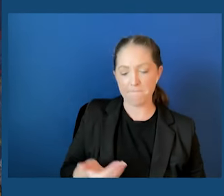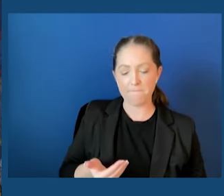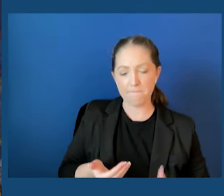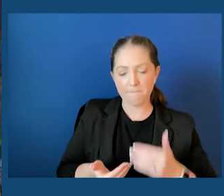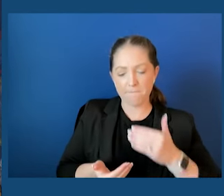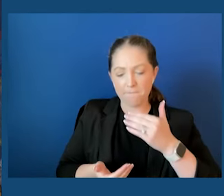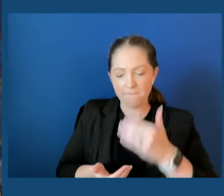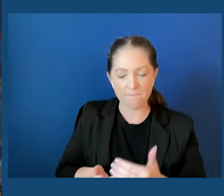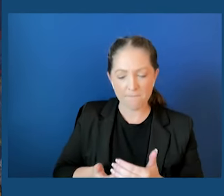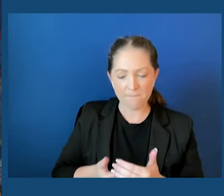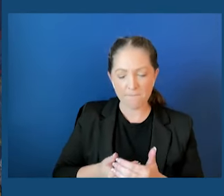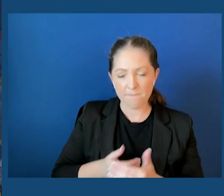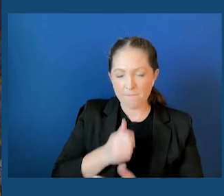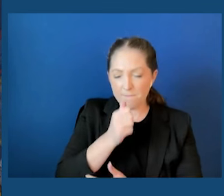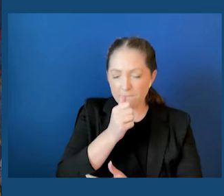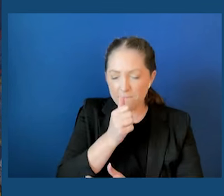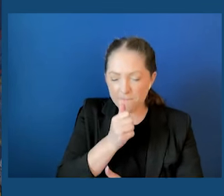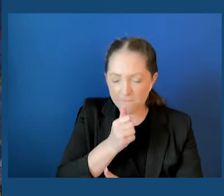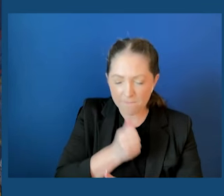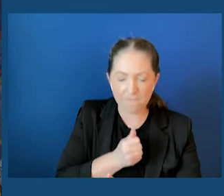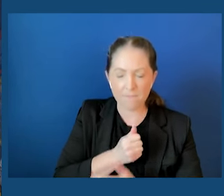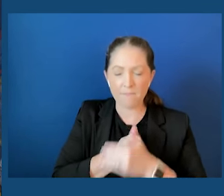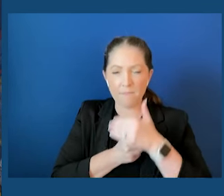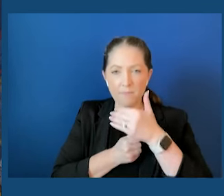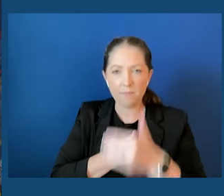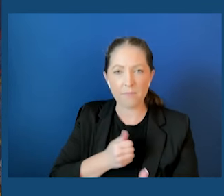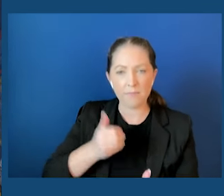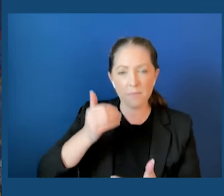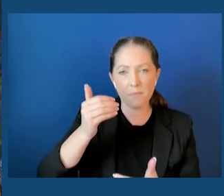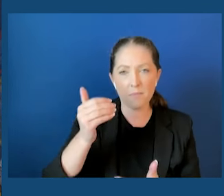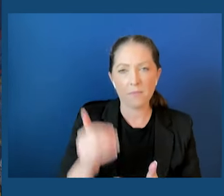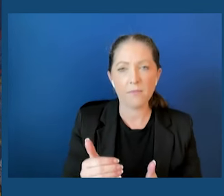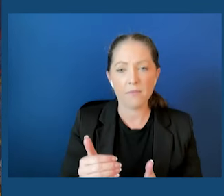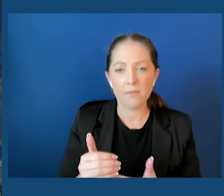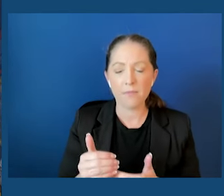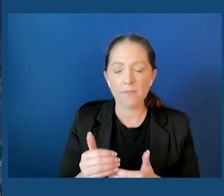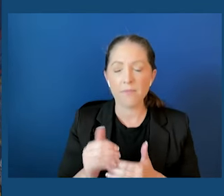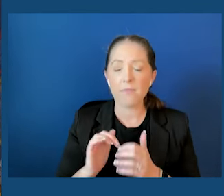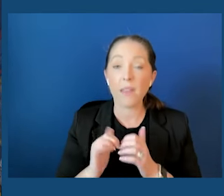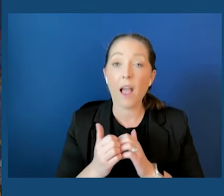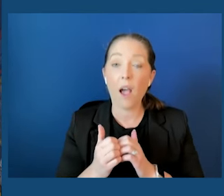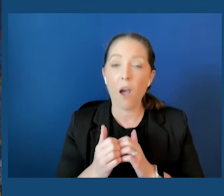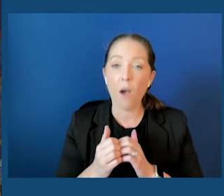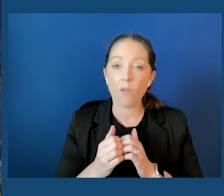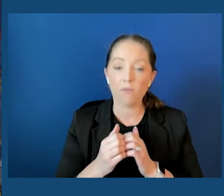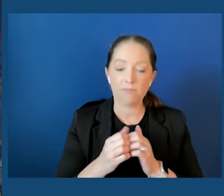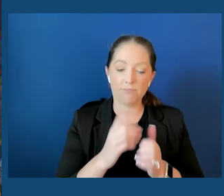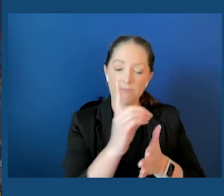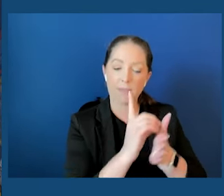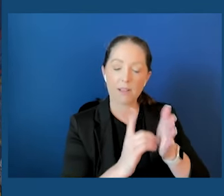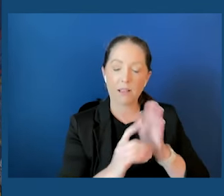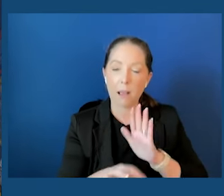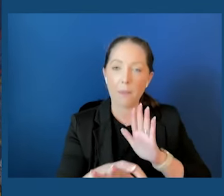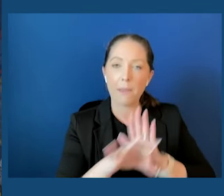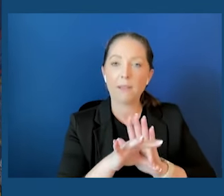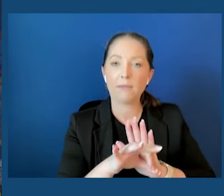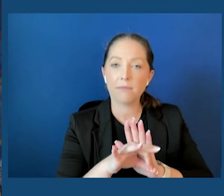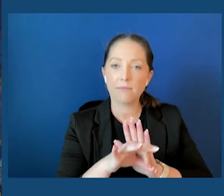journey has been taken in the choosing of a design and its team to build a permanent memorial.